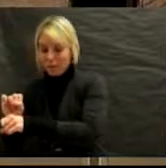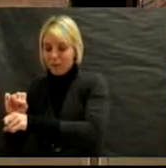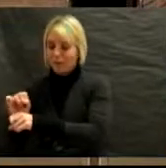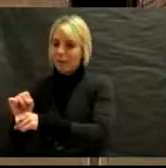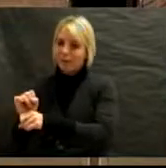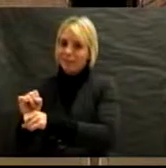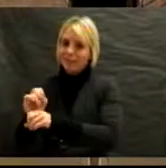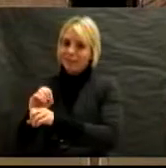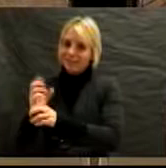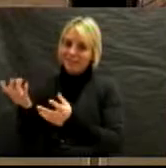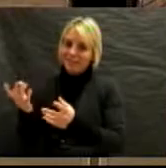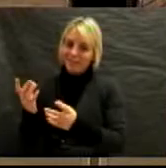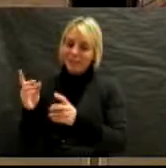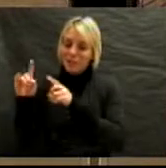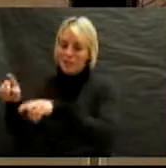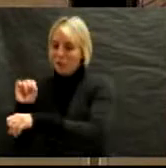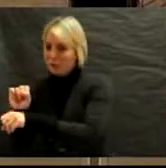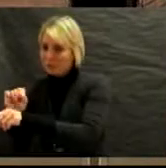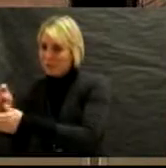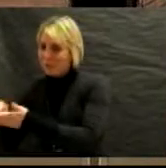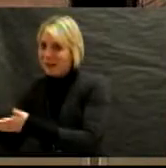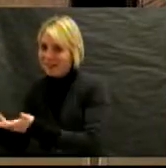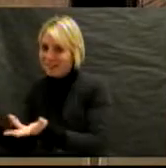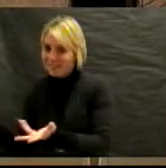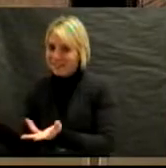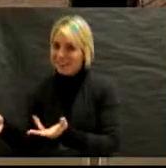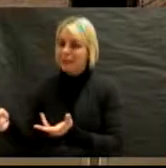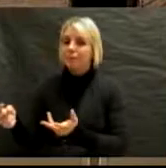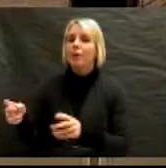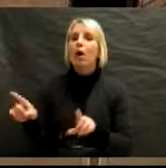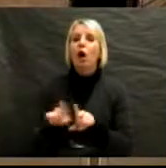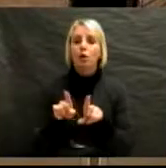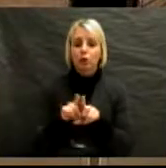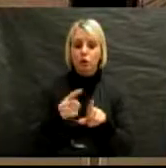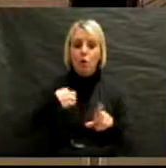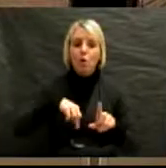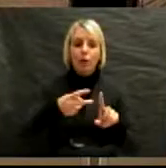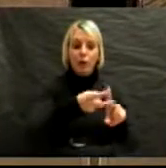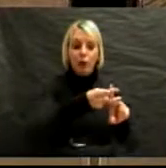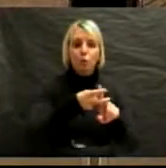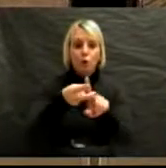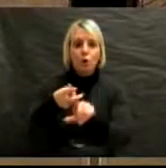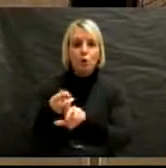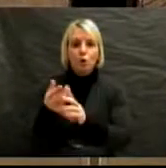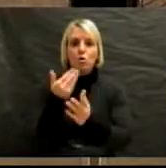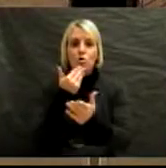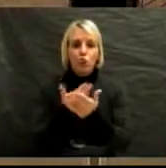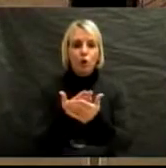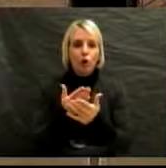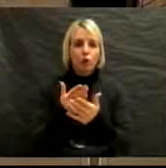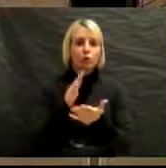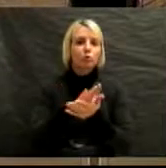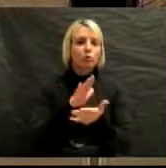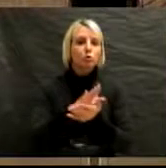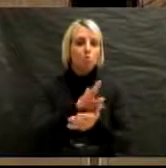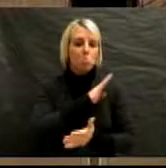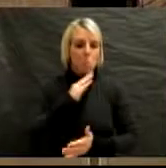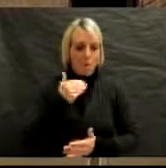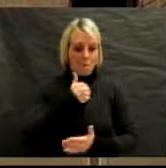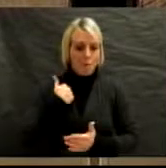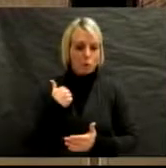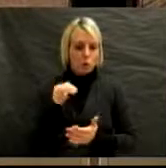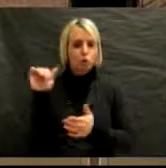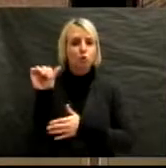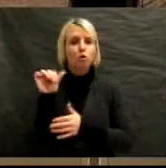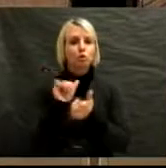recruit good school board members to run. And you never know why people say no to a job, but it